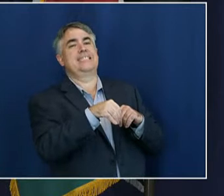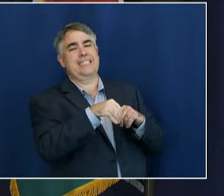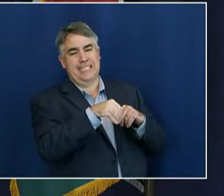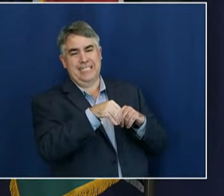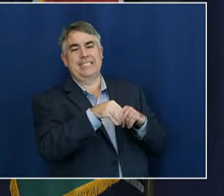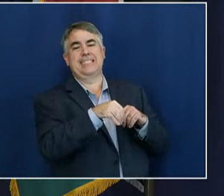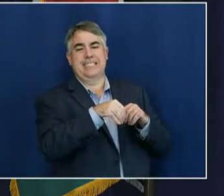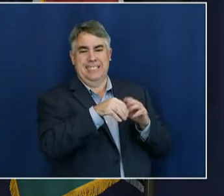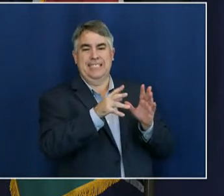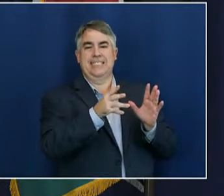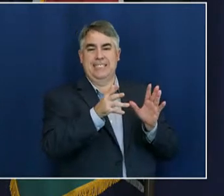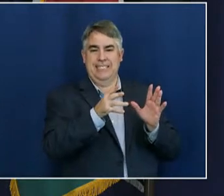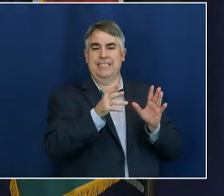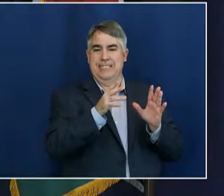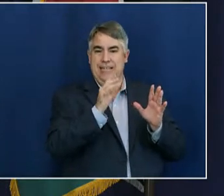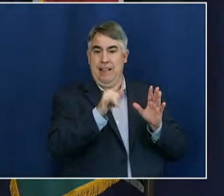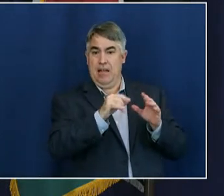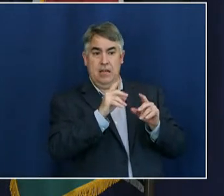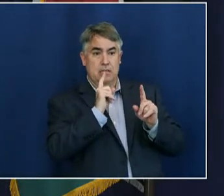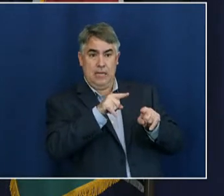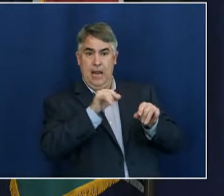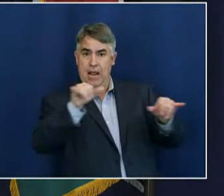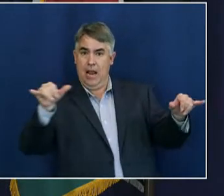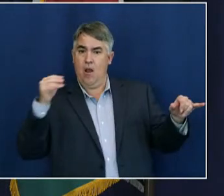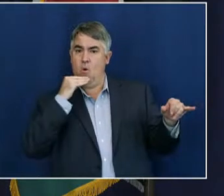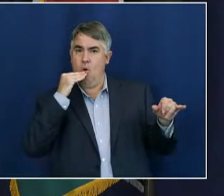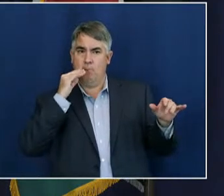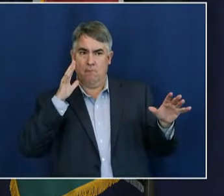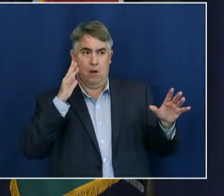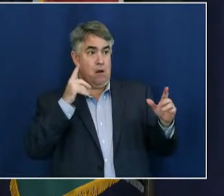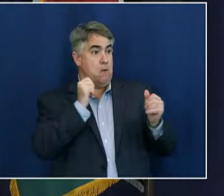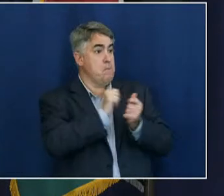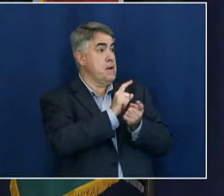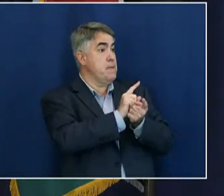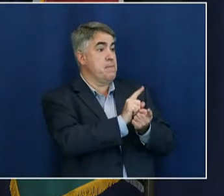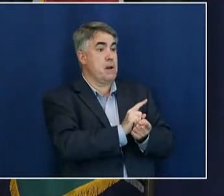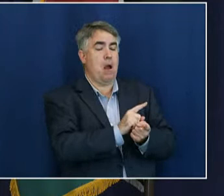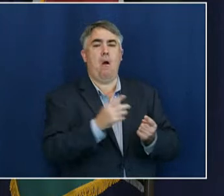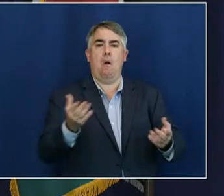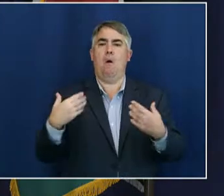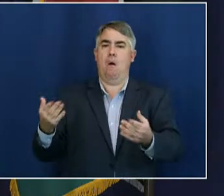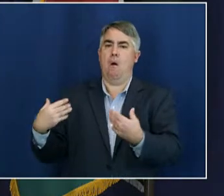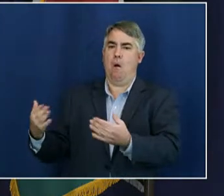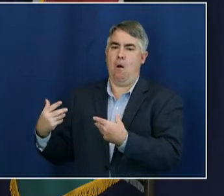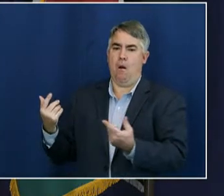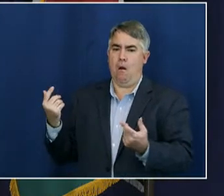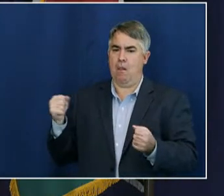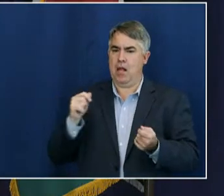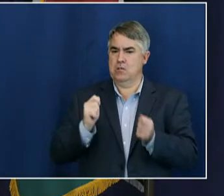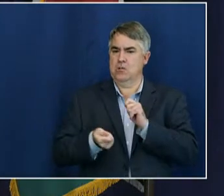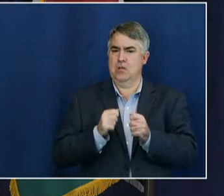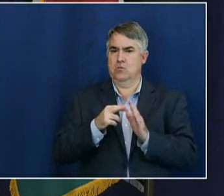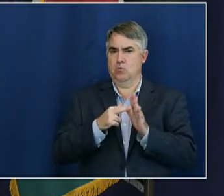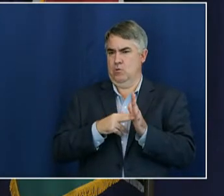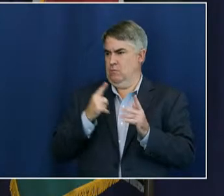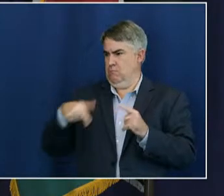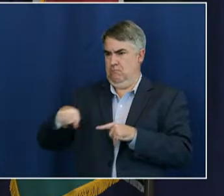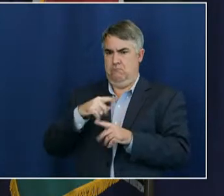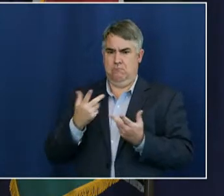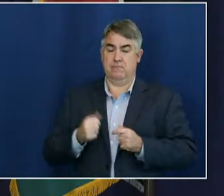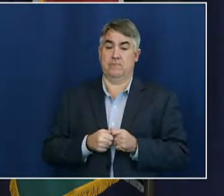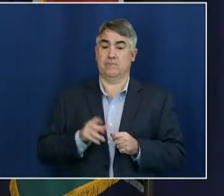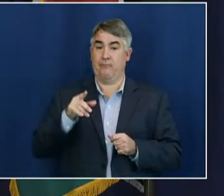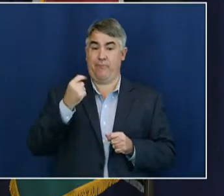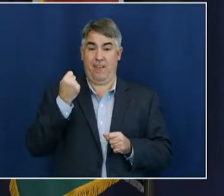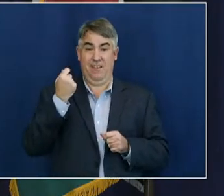the stay-at-home order for any given region. And it just so happens that all of the regions,